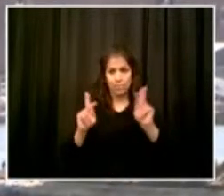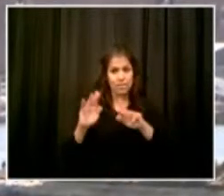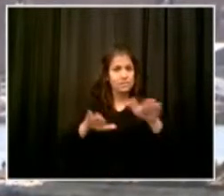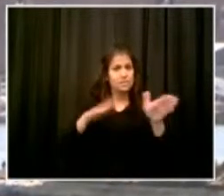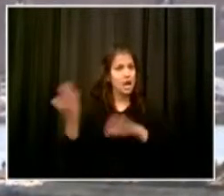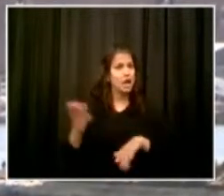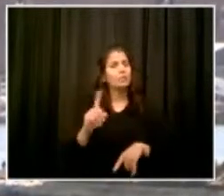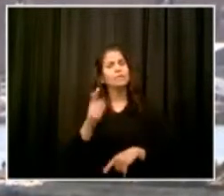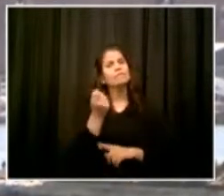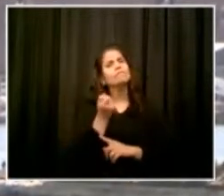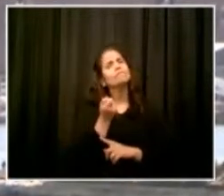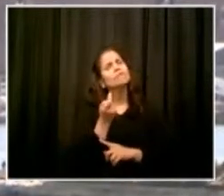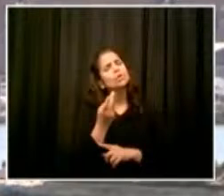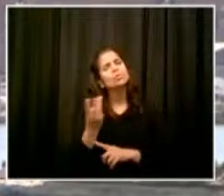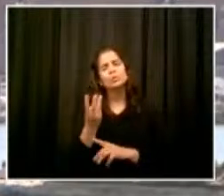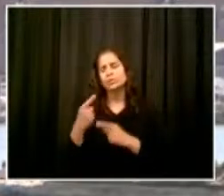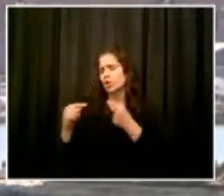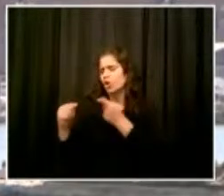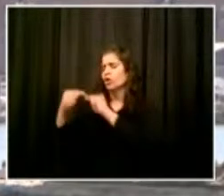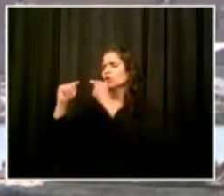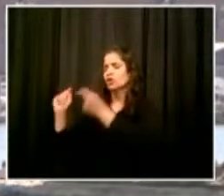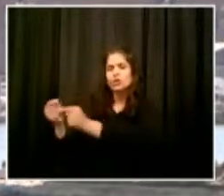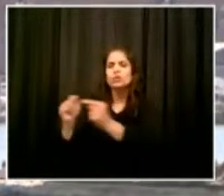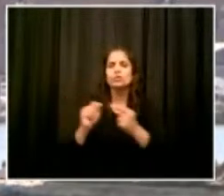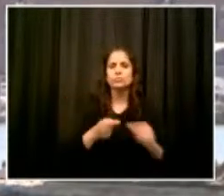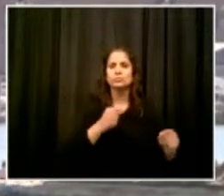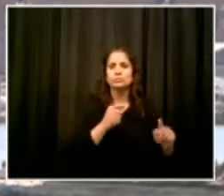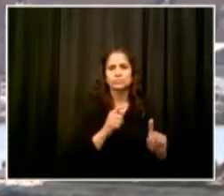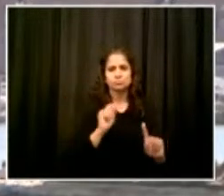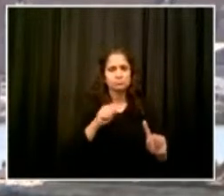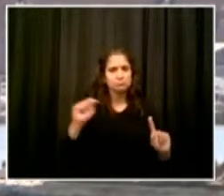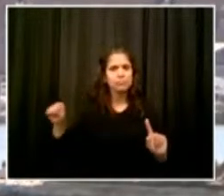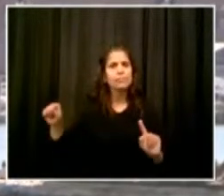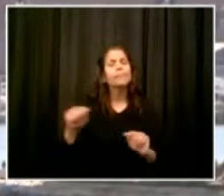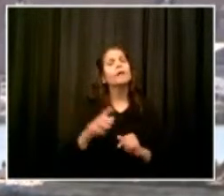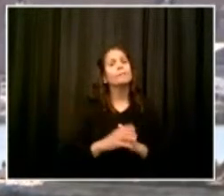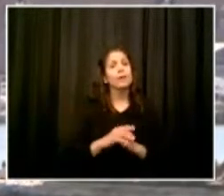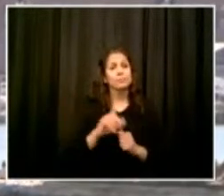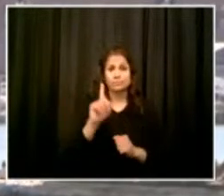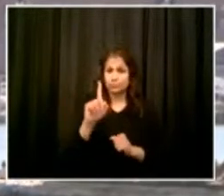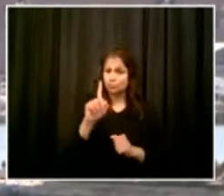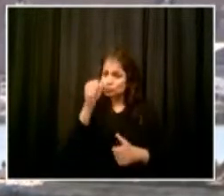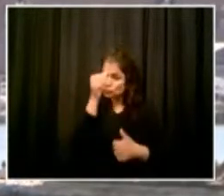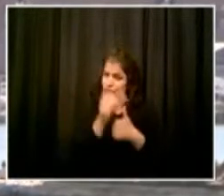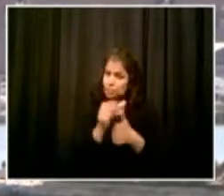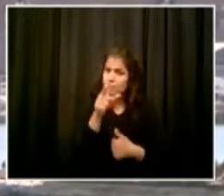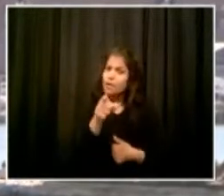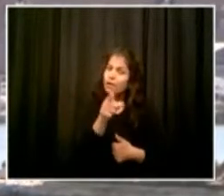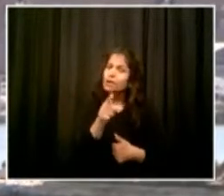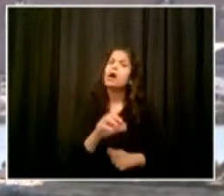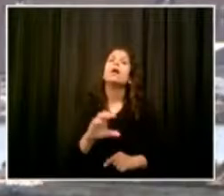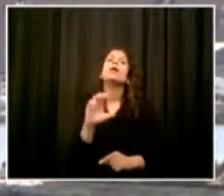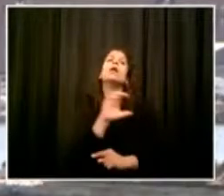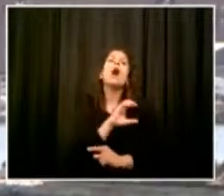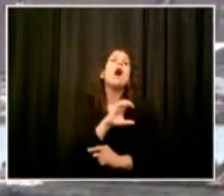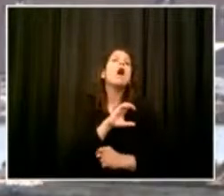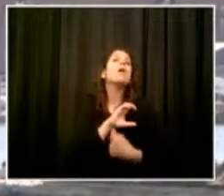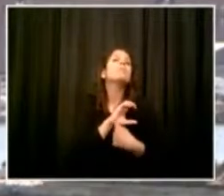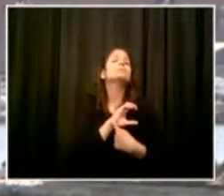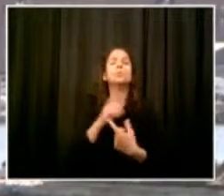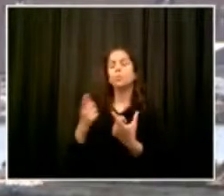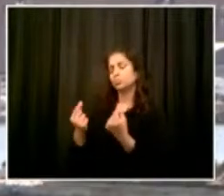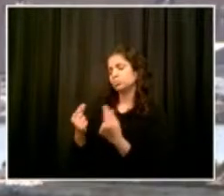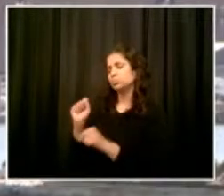police, protesters alike. We've got to remember that the job is to get out of a situation without loss of life,